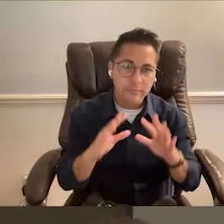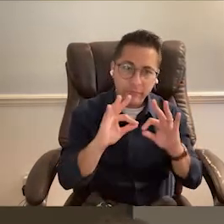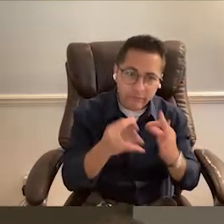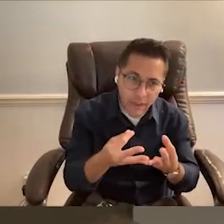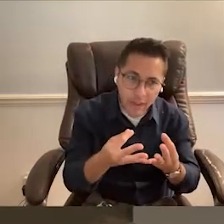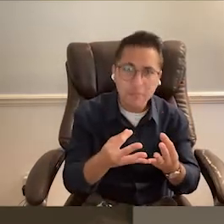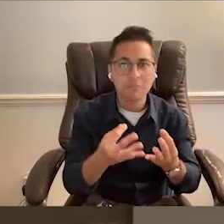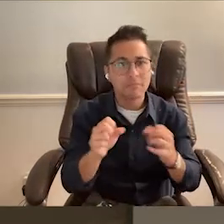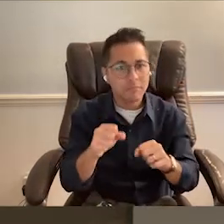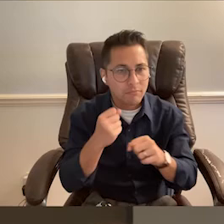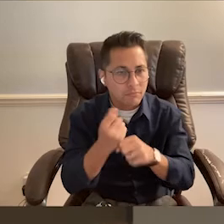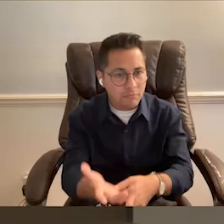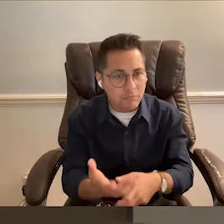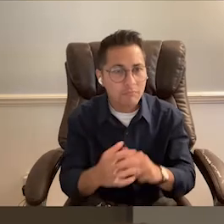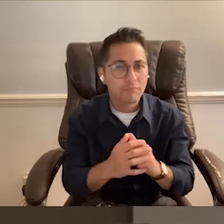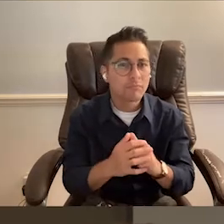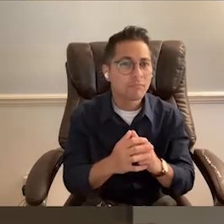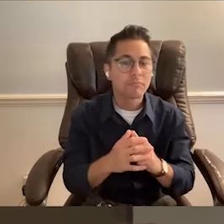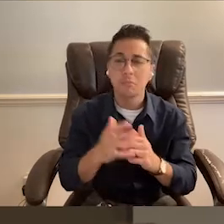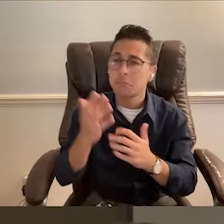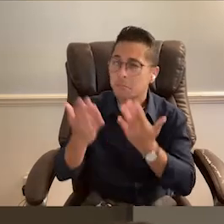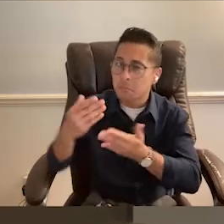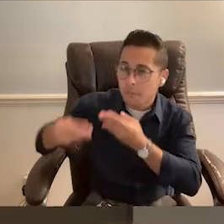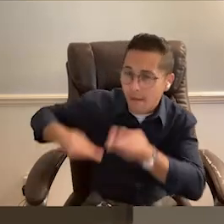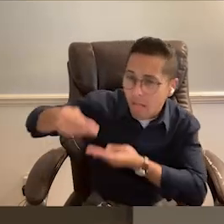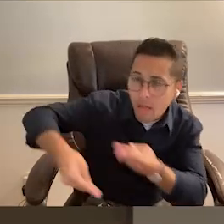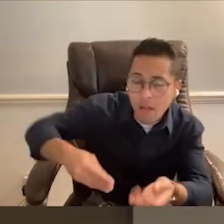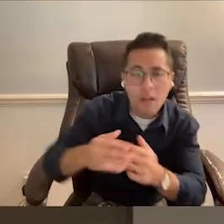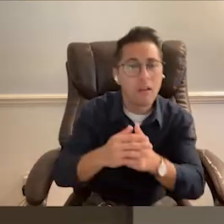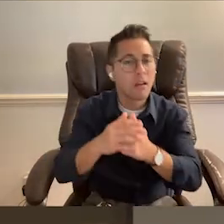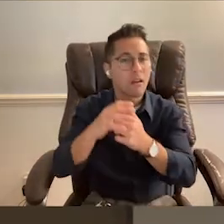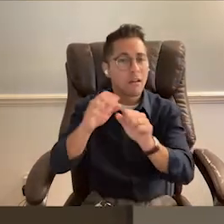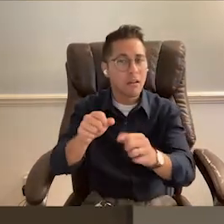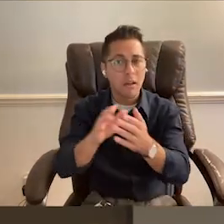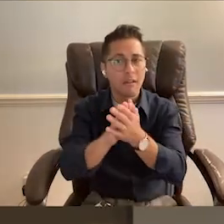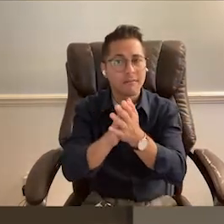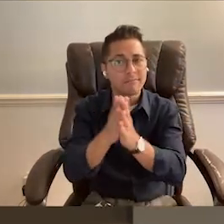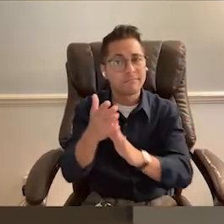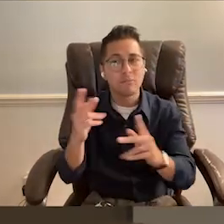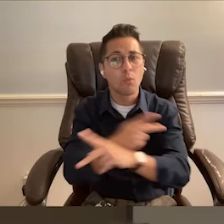found that generalized anxiety disorder or GAD may run in families, so it might be